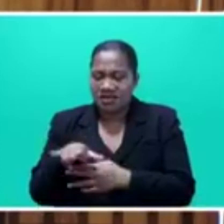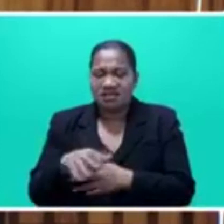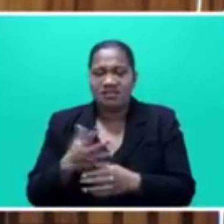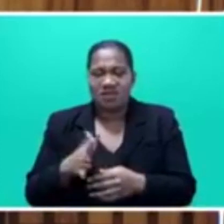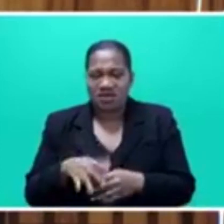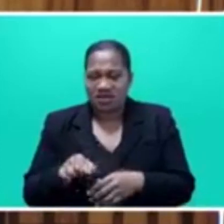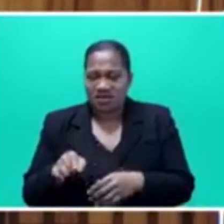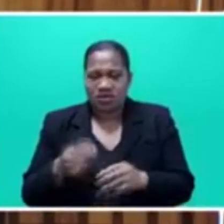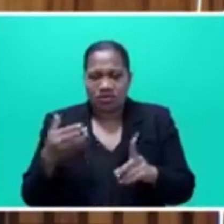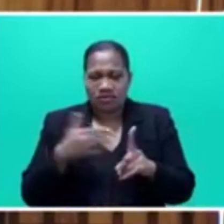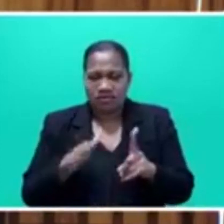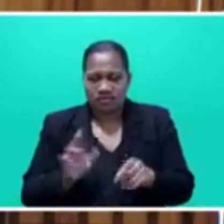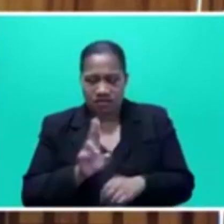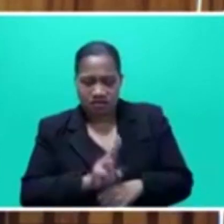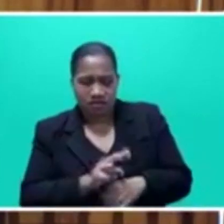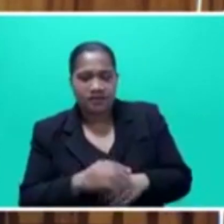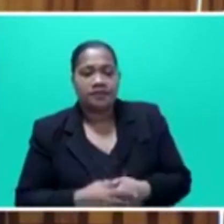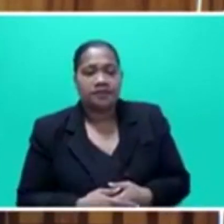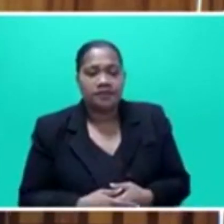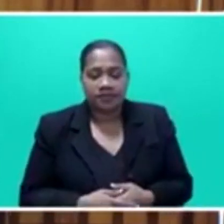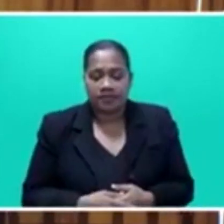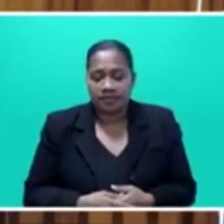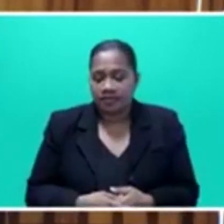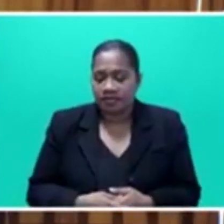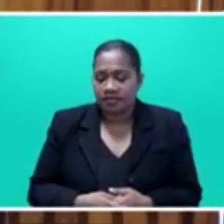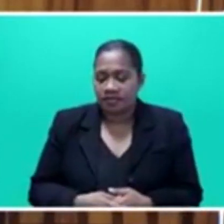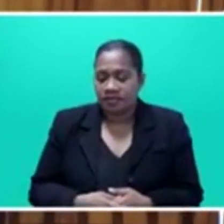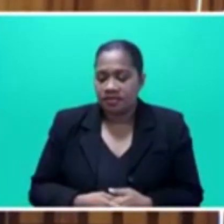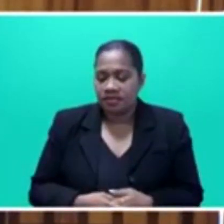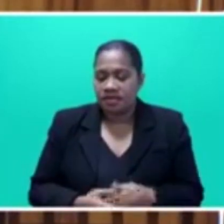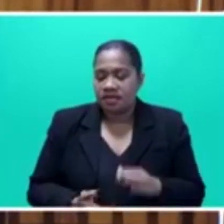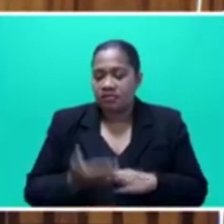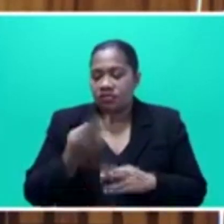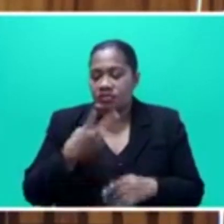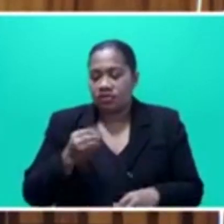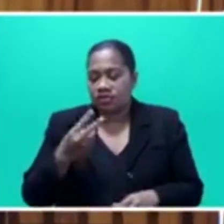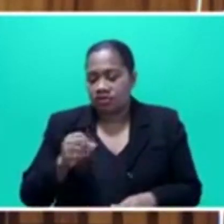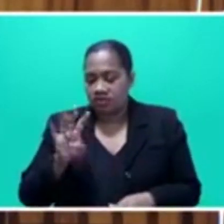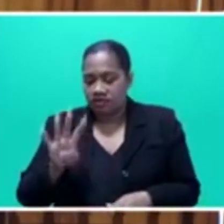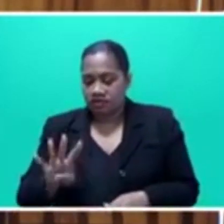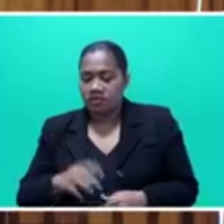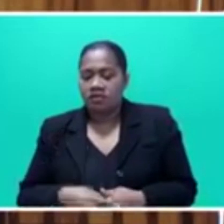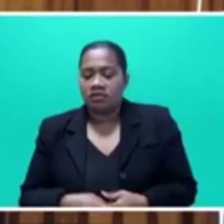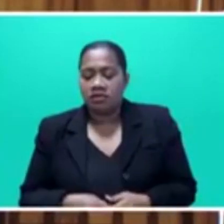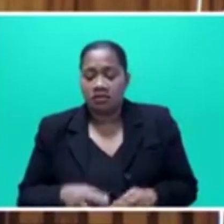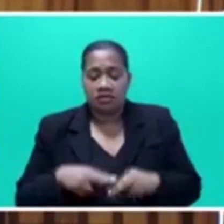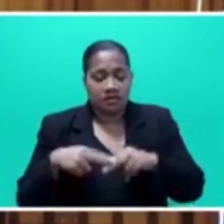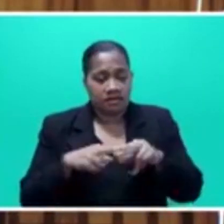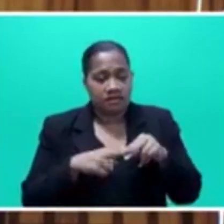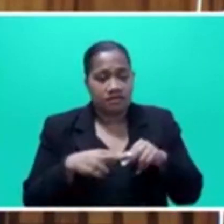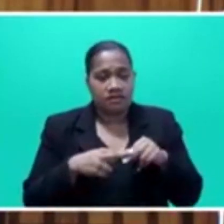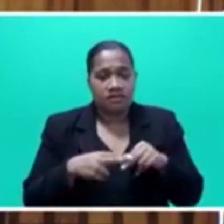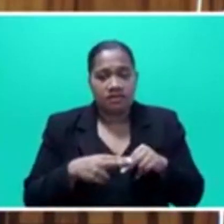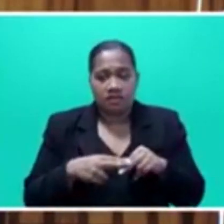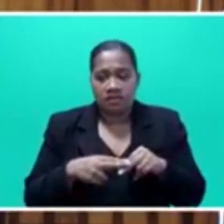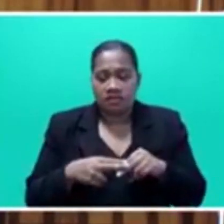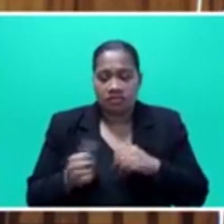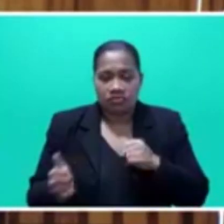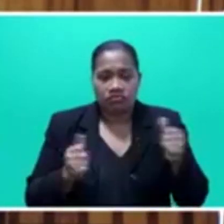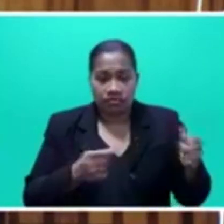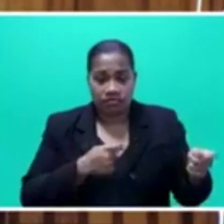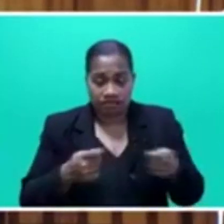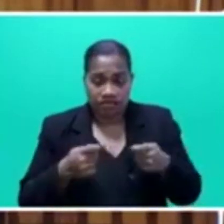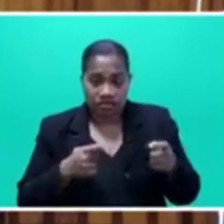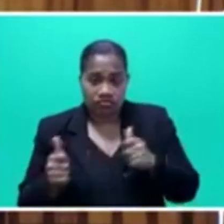Plus market arrangements in collaboration with the World Bank are up to 2024. Until then, Fiji will be in an arranged market arrangement that